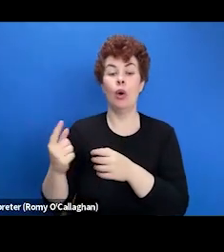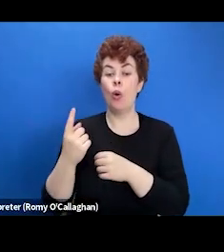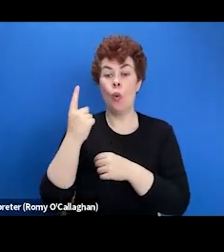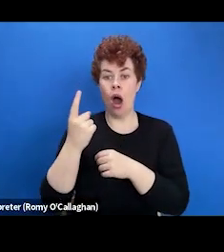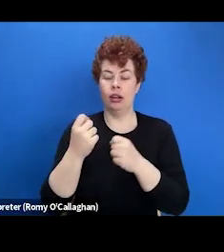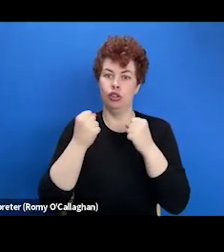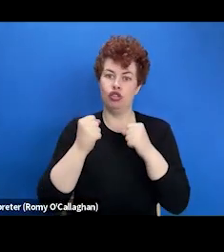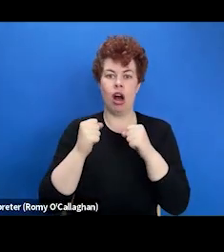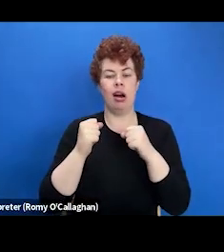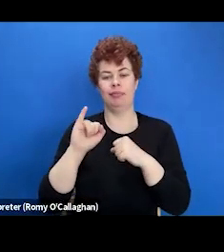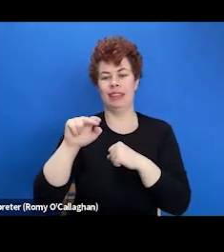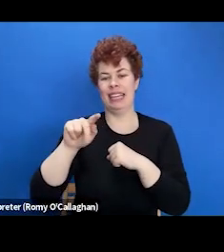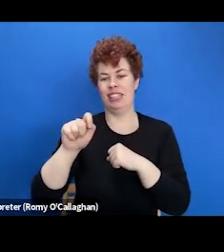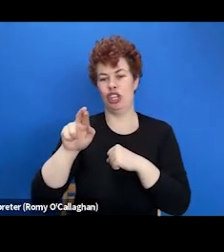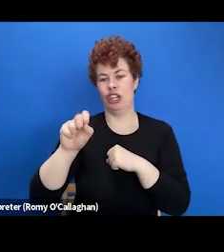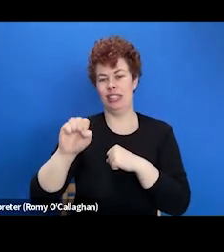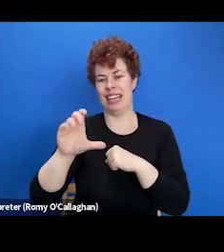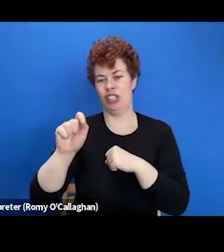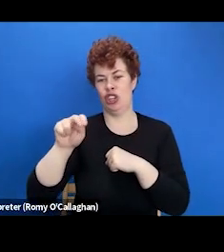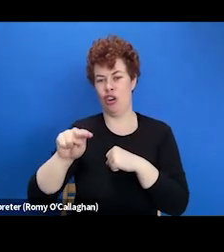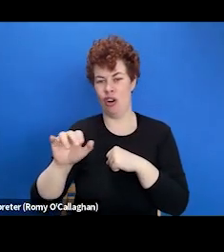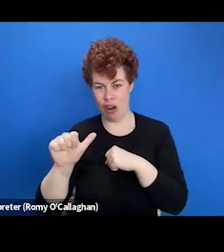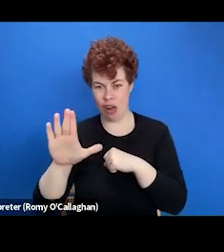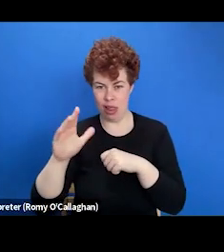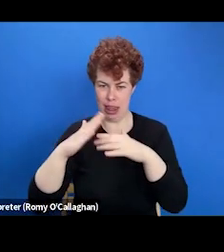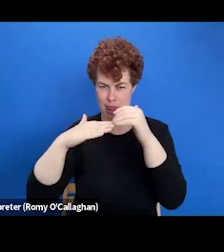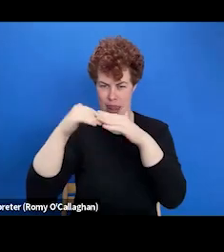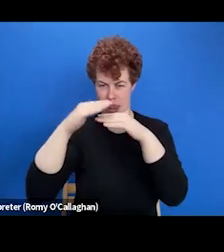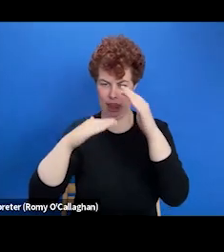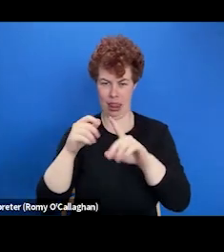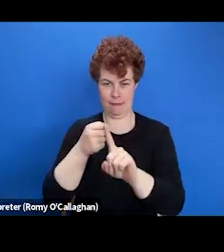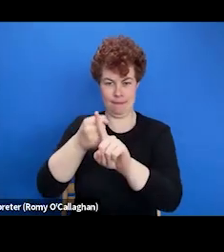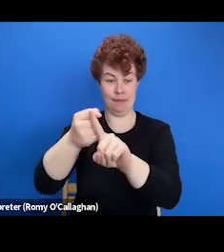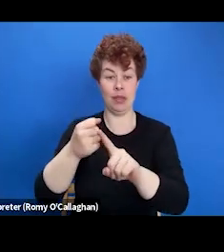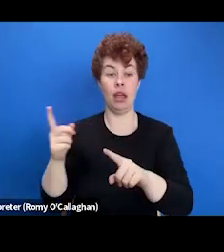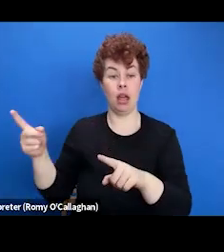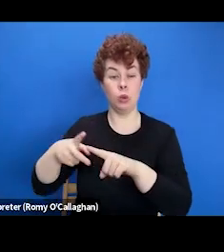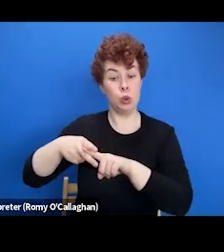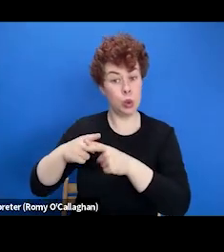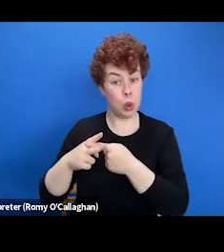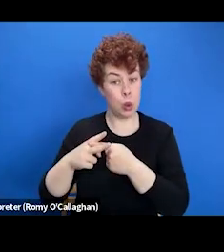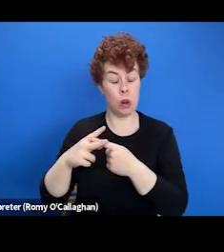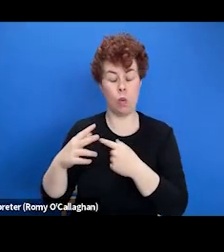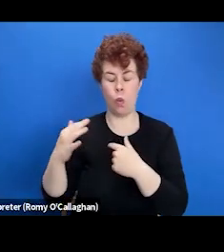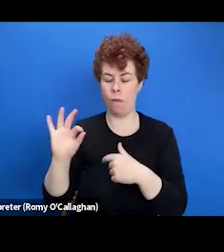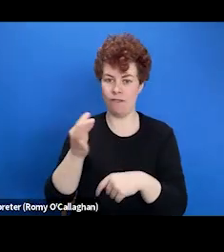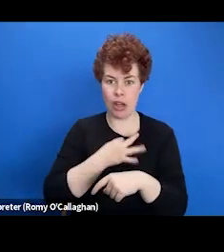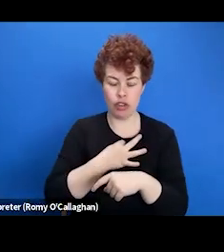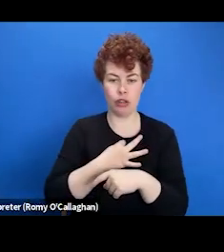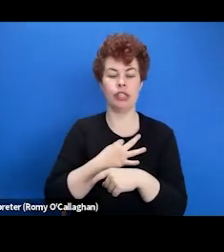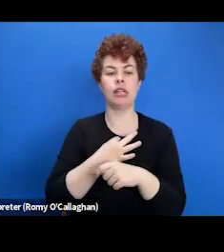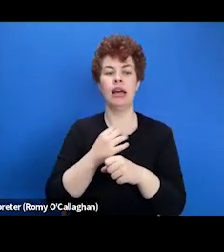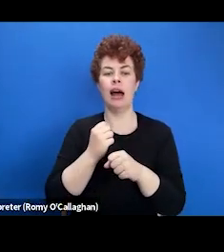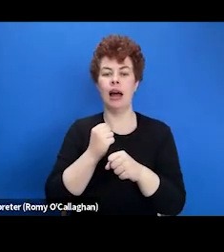intersectional campaign that we recently launched, and we have a tool, very practical tool for doing this, and it's